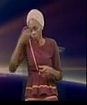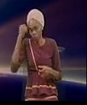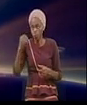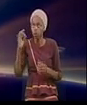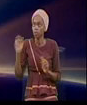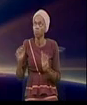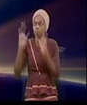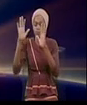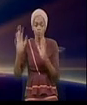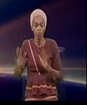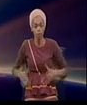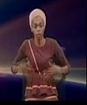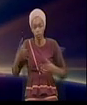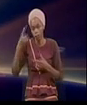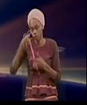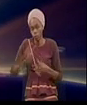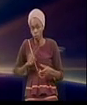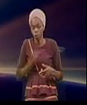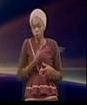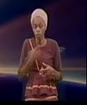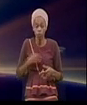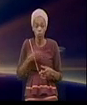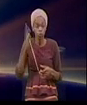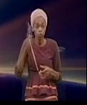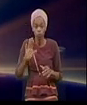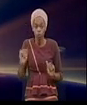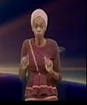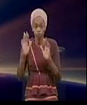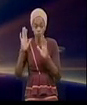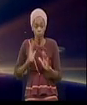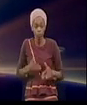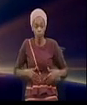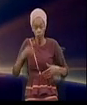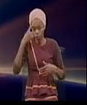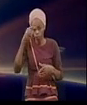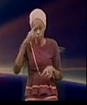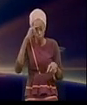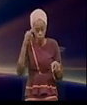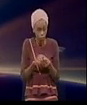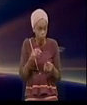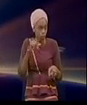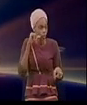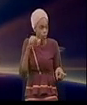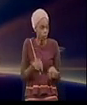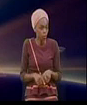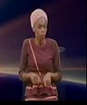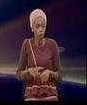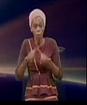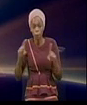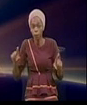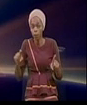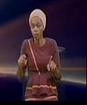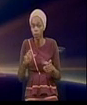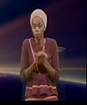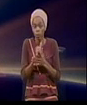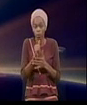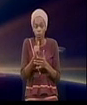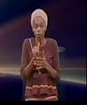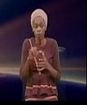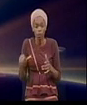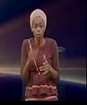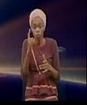down his life for us, and we ought to lay down our lives for the brethren. But whoso hath this world's